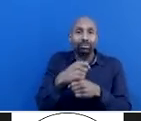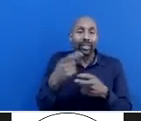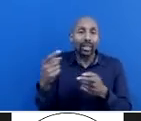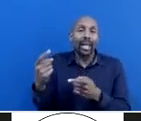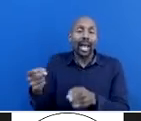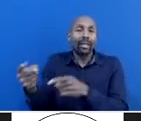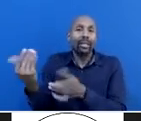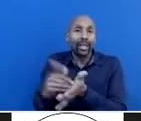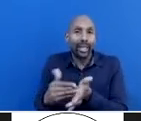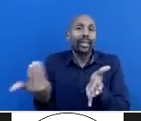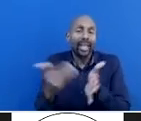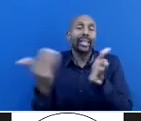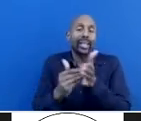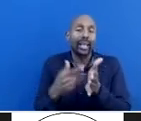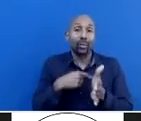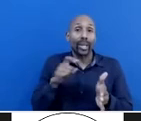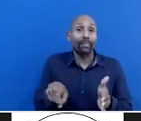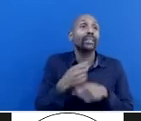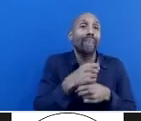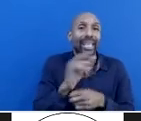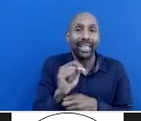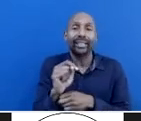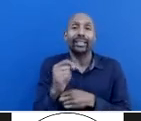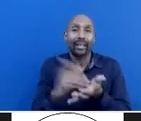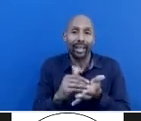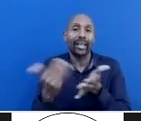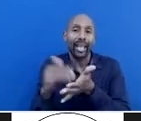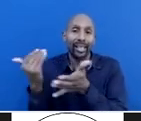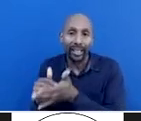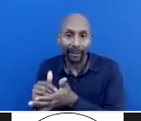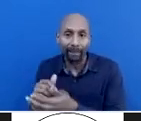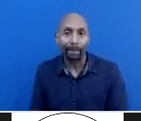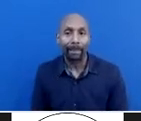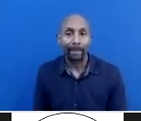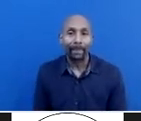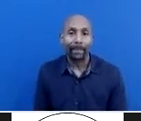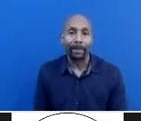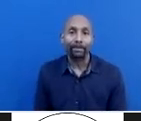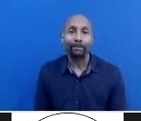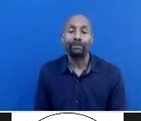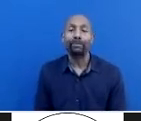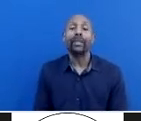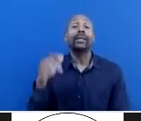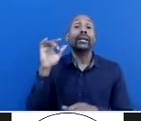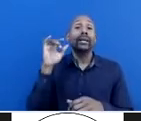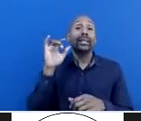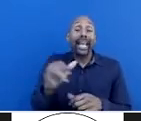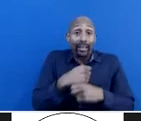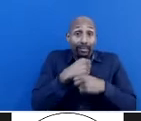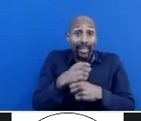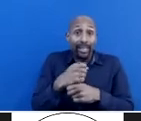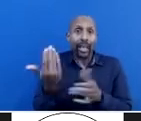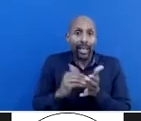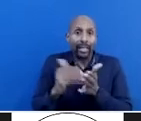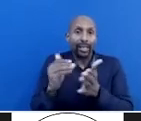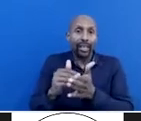what that culture will say as its contribution to the universal history of humanity